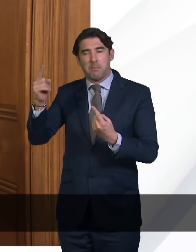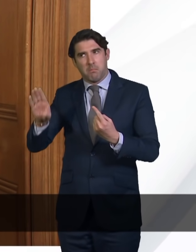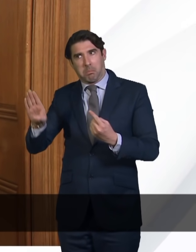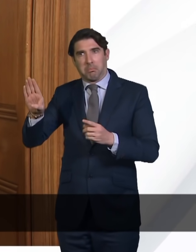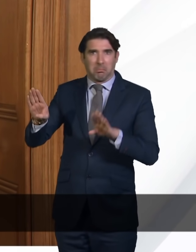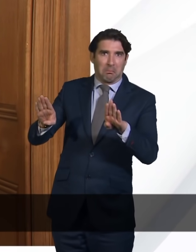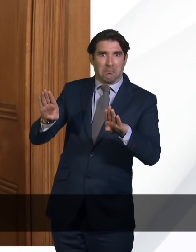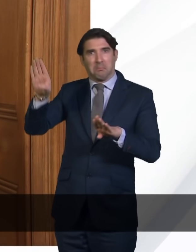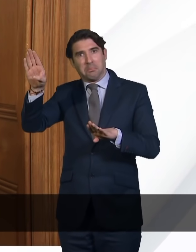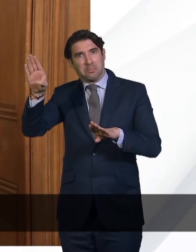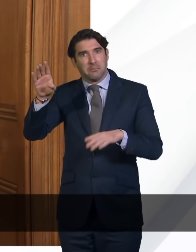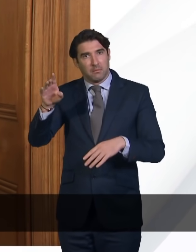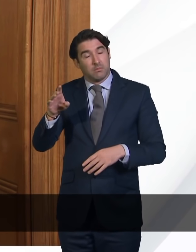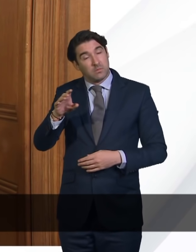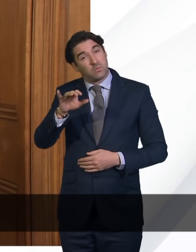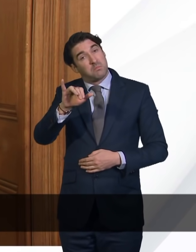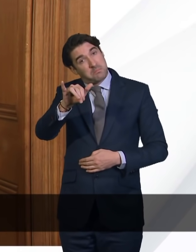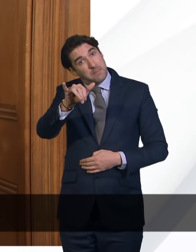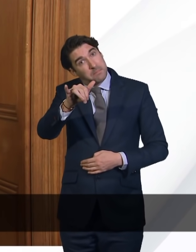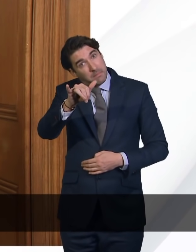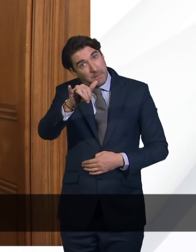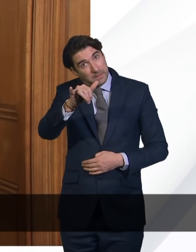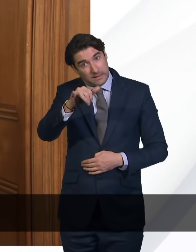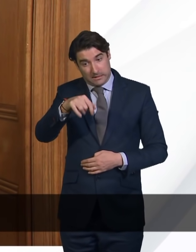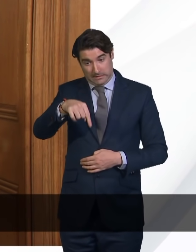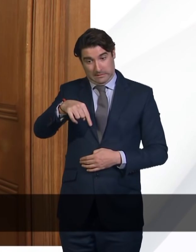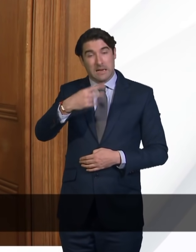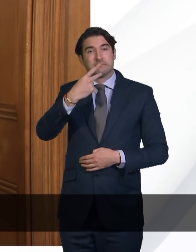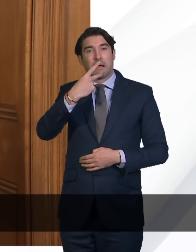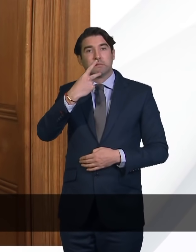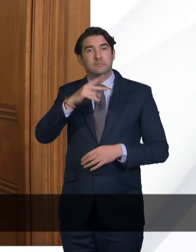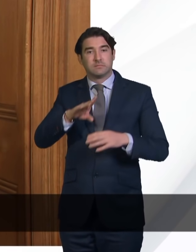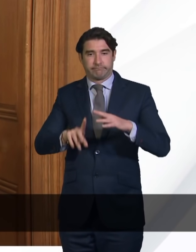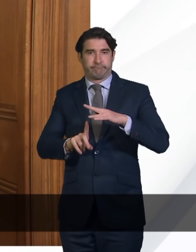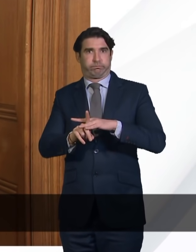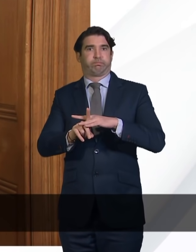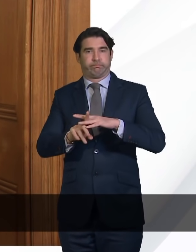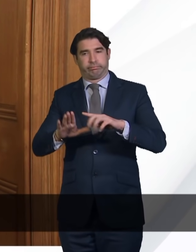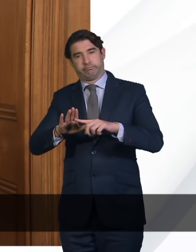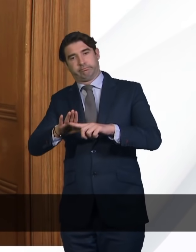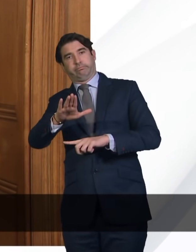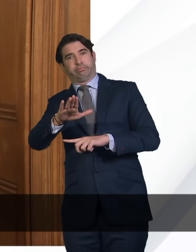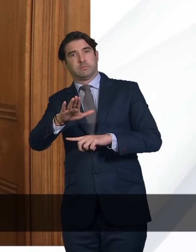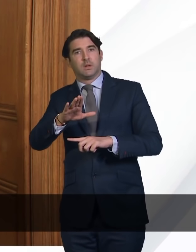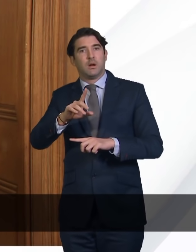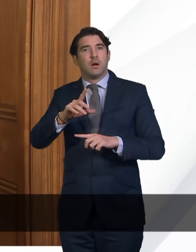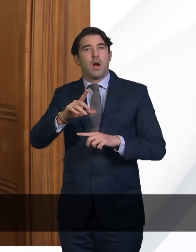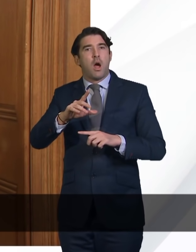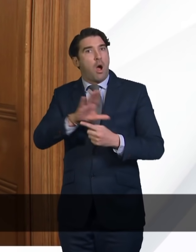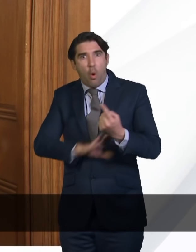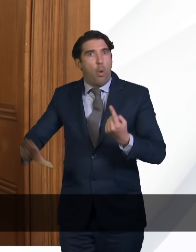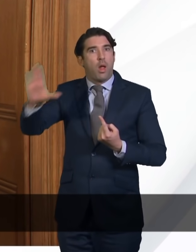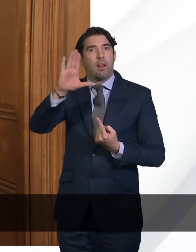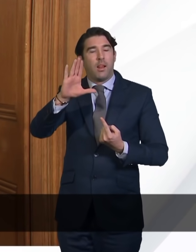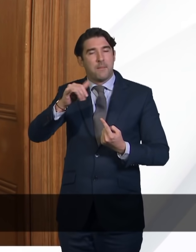is a more localised phenomenon this time, in which case all the more reason for us to concentrate on these local solutions